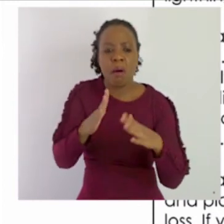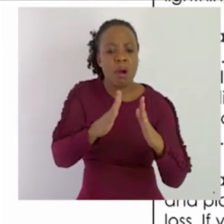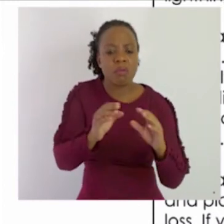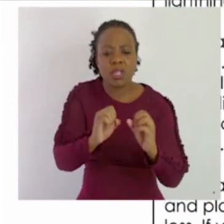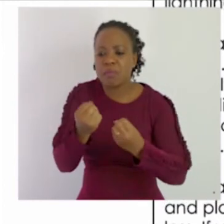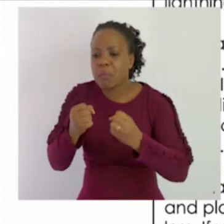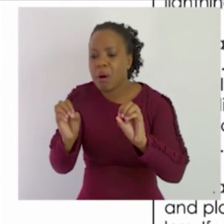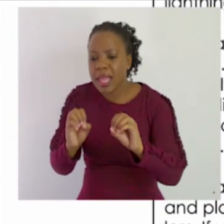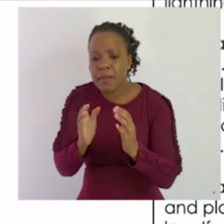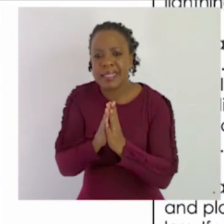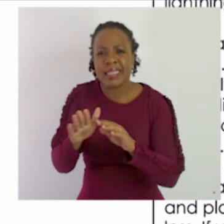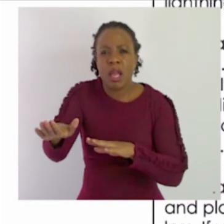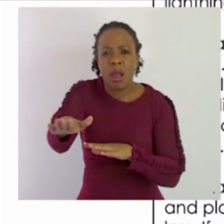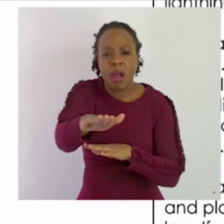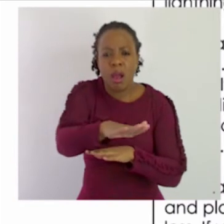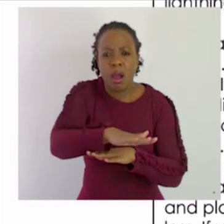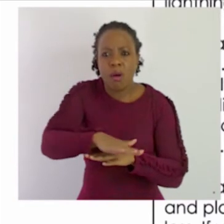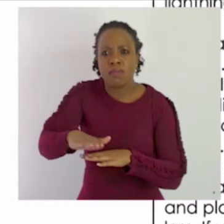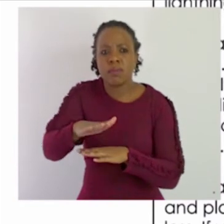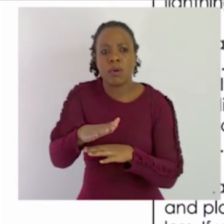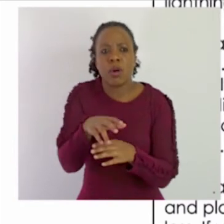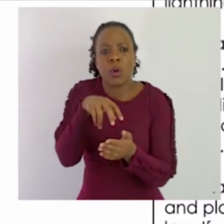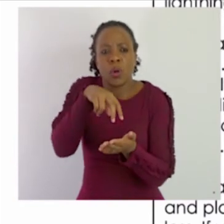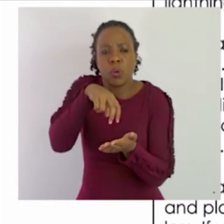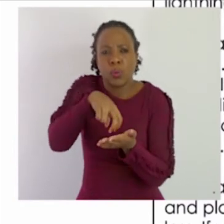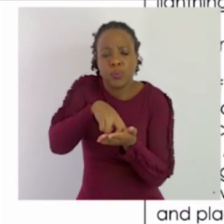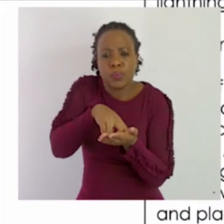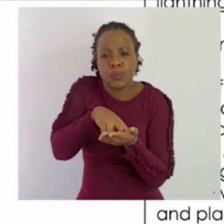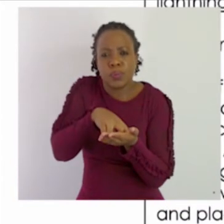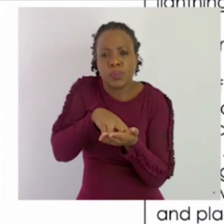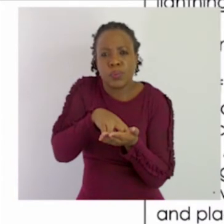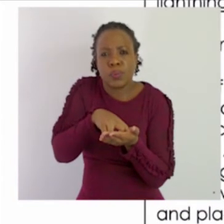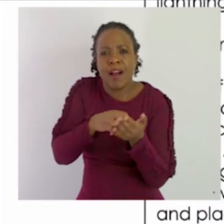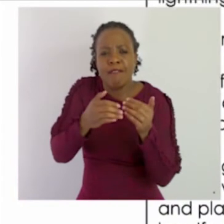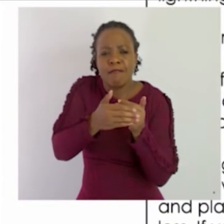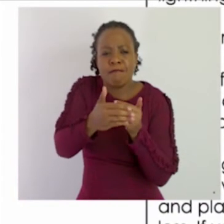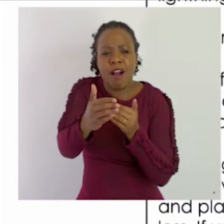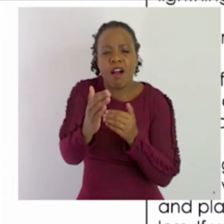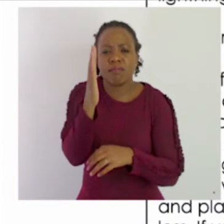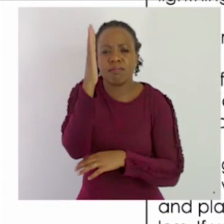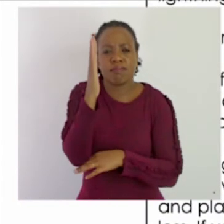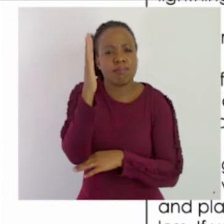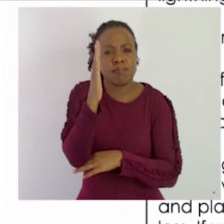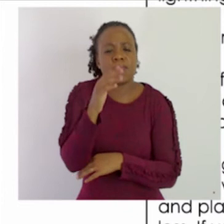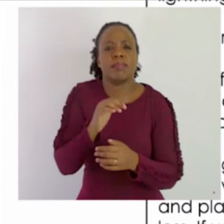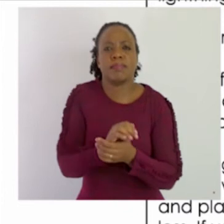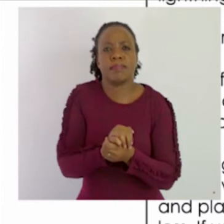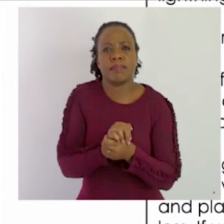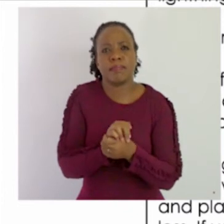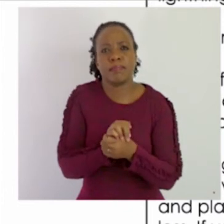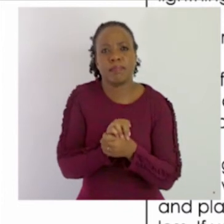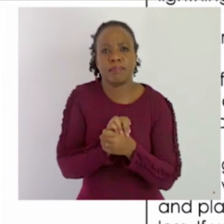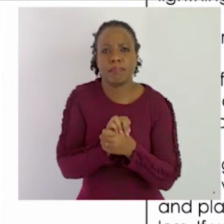area, keeping twice as far away from a tree as it is